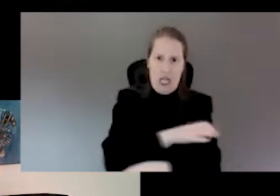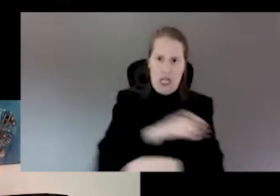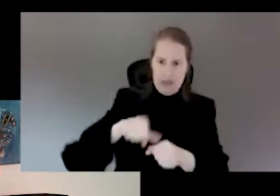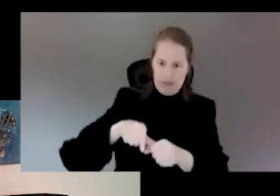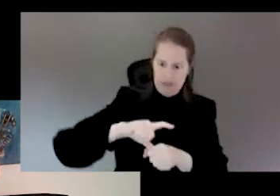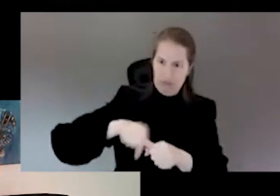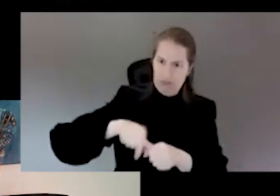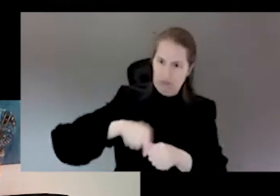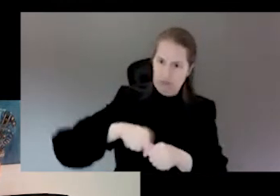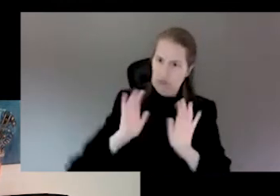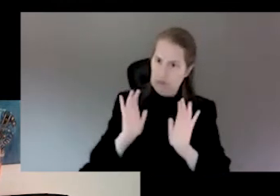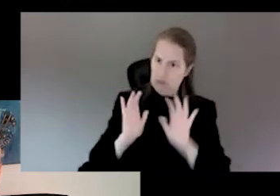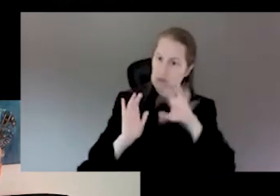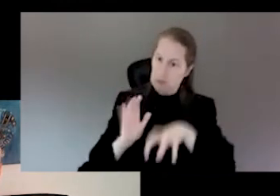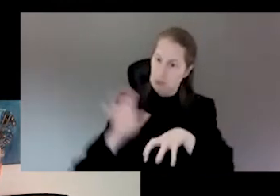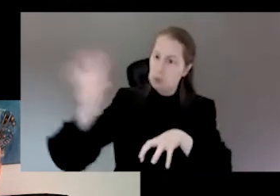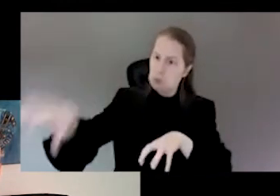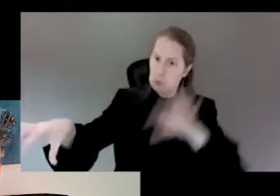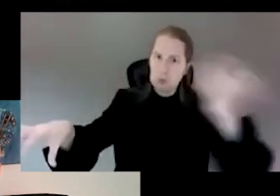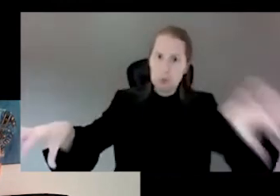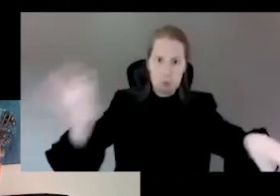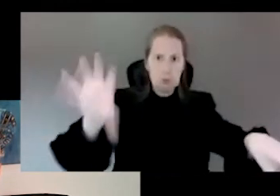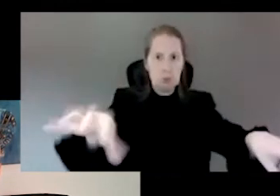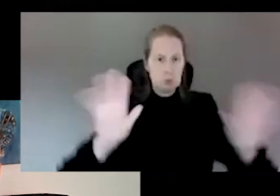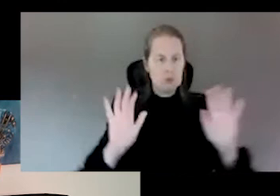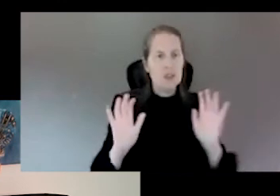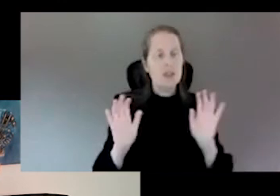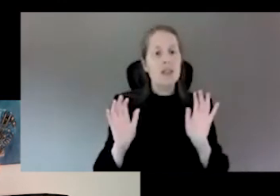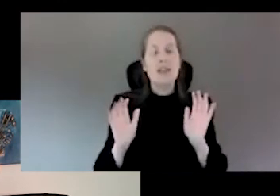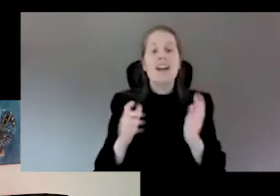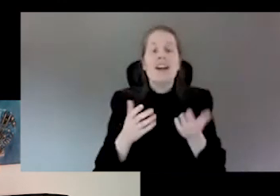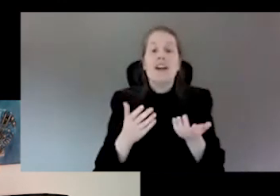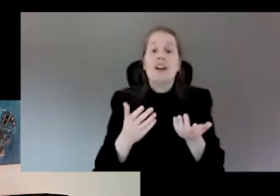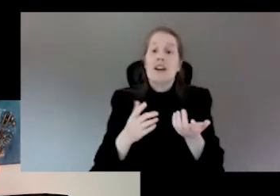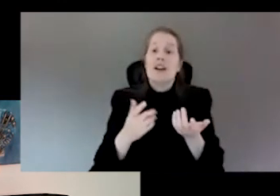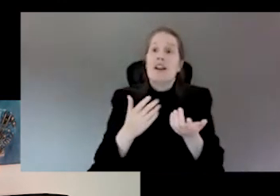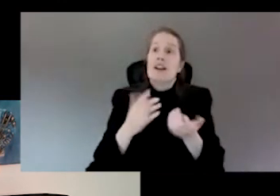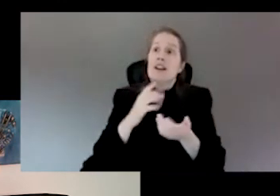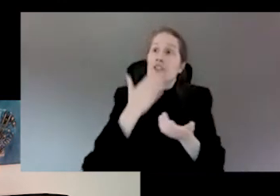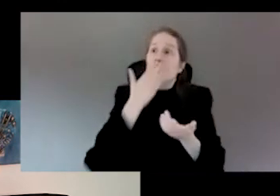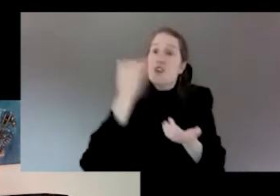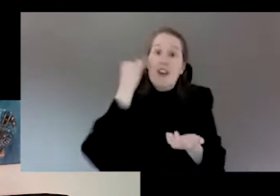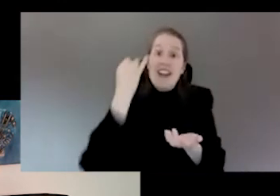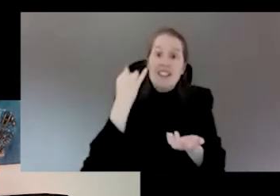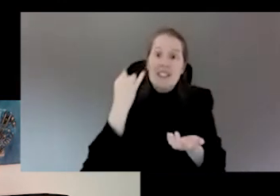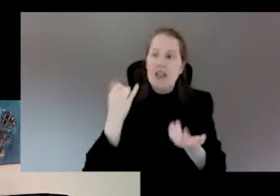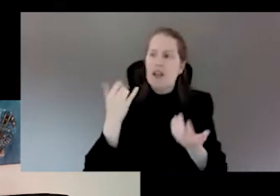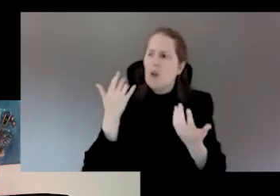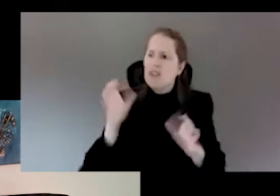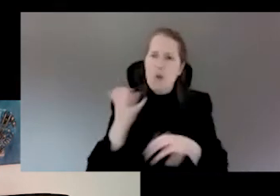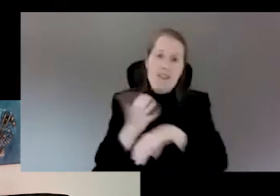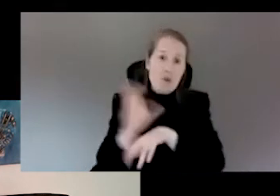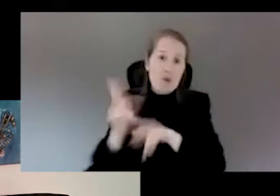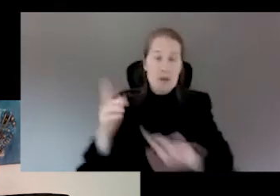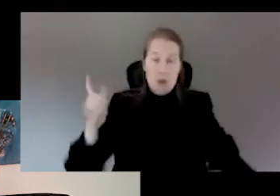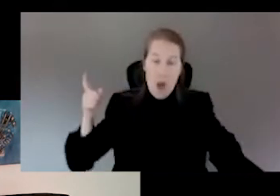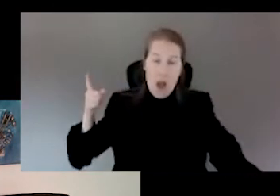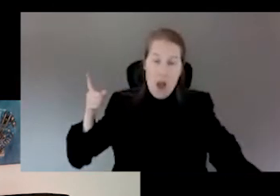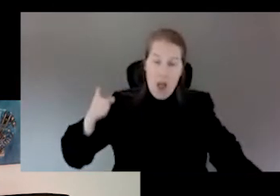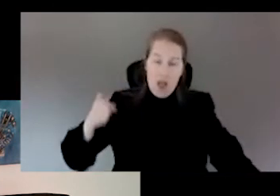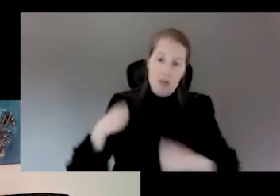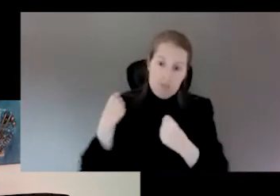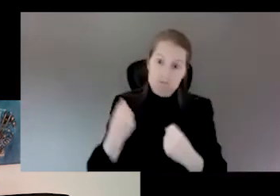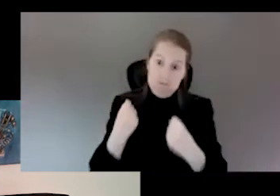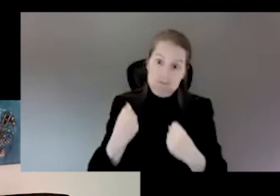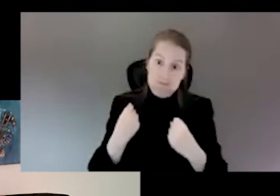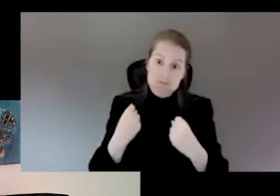idea that the best intention was we really didn't want to have folks travel great distances to reach us for kind of 1 hour